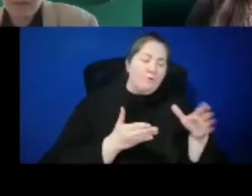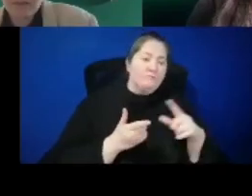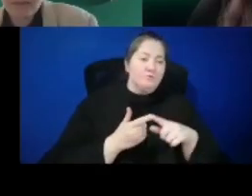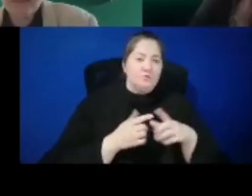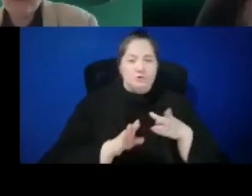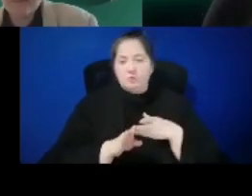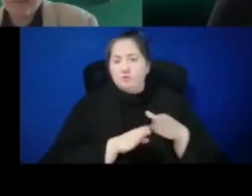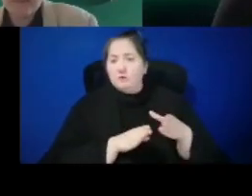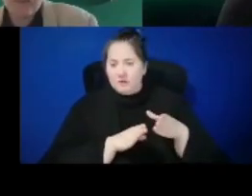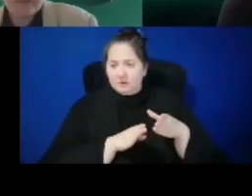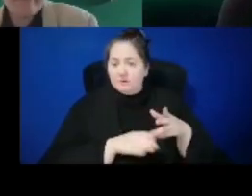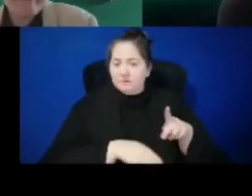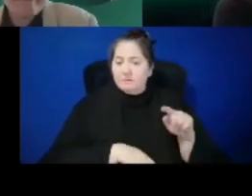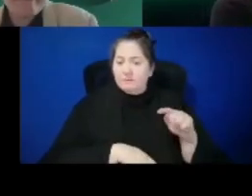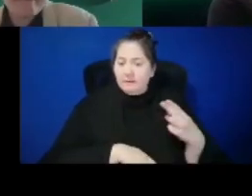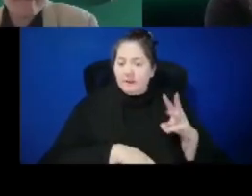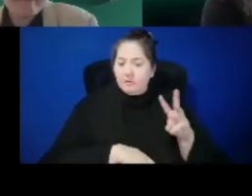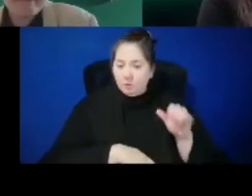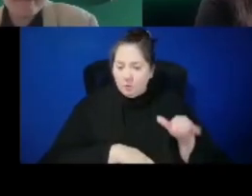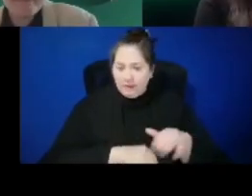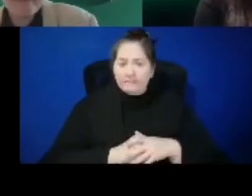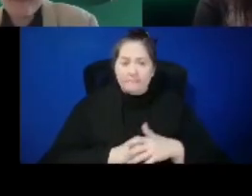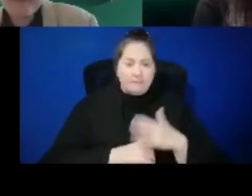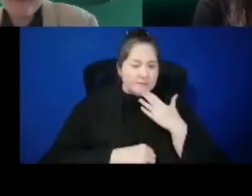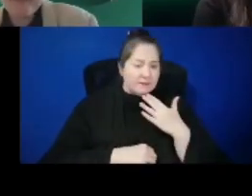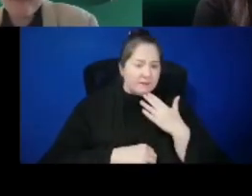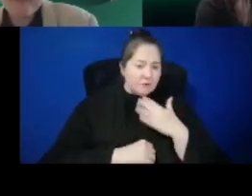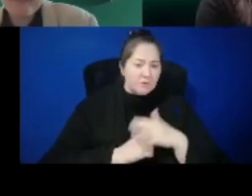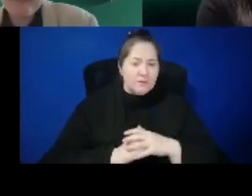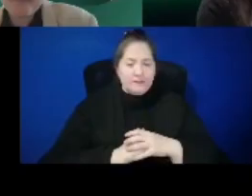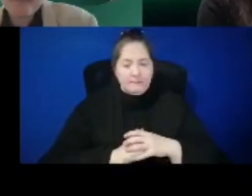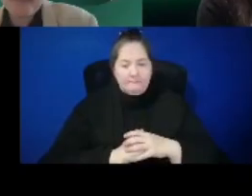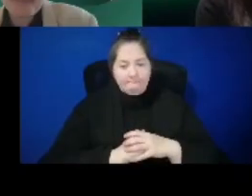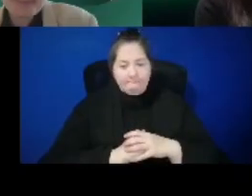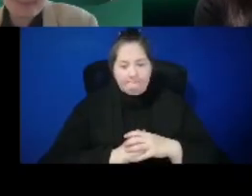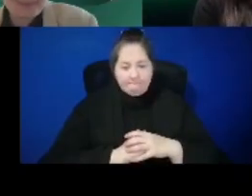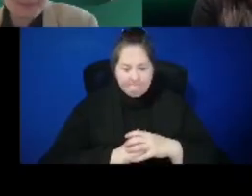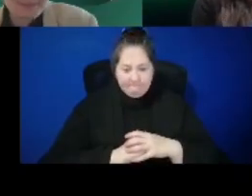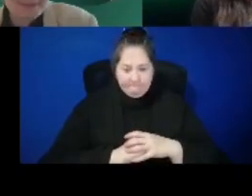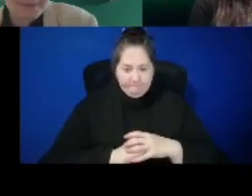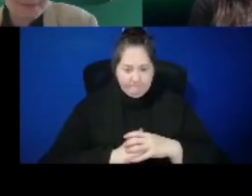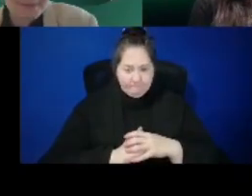career pathway. So, but yeah, thank you, Leah. I love that answer.